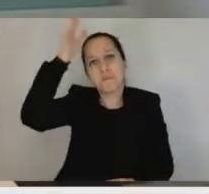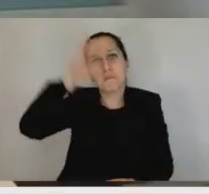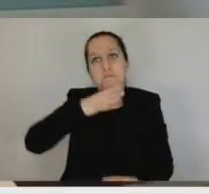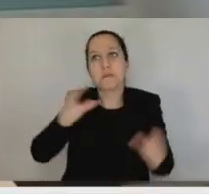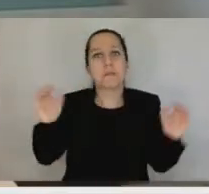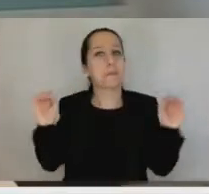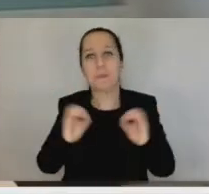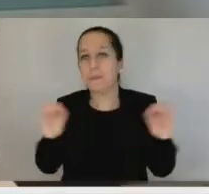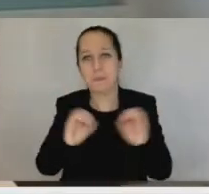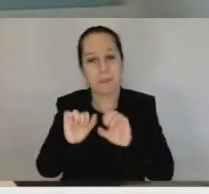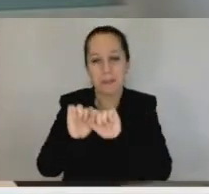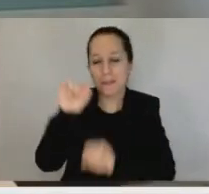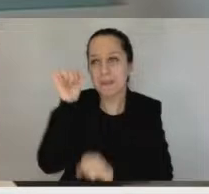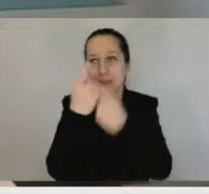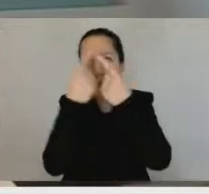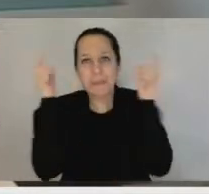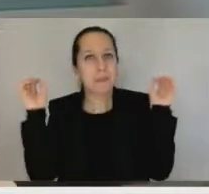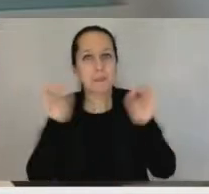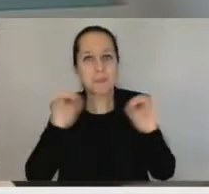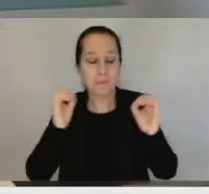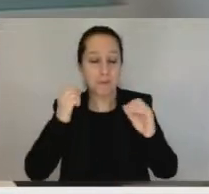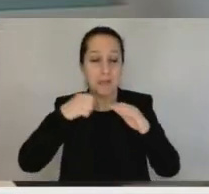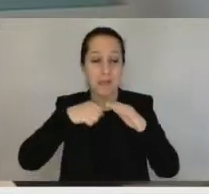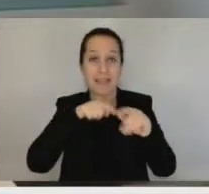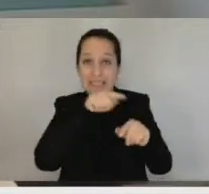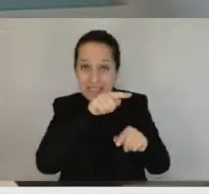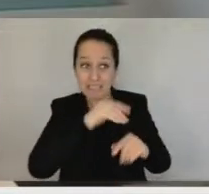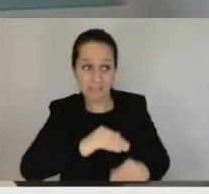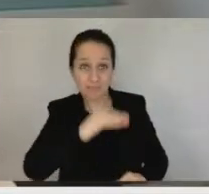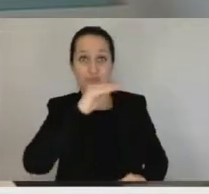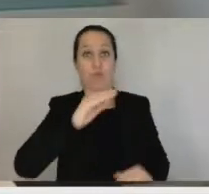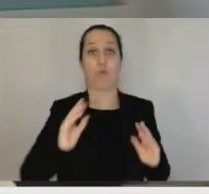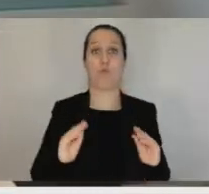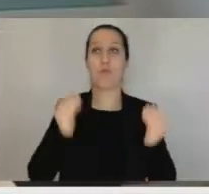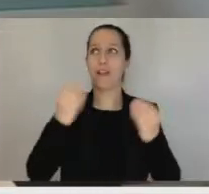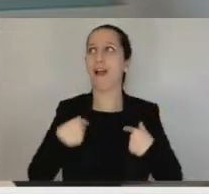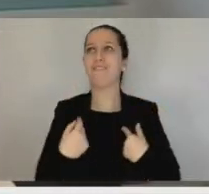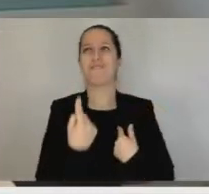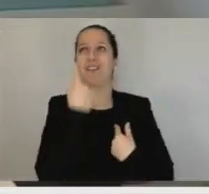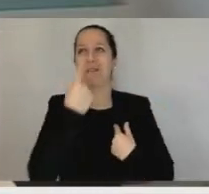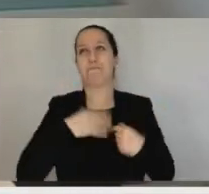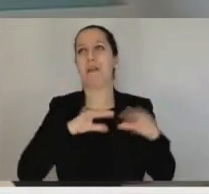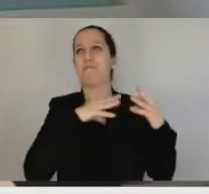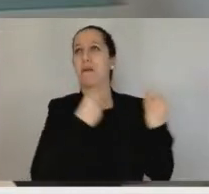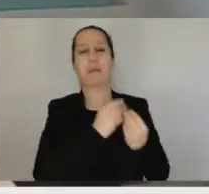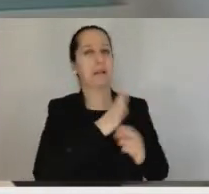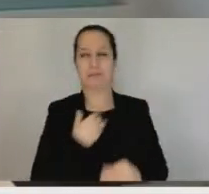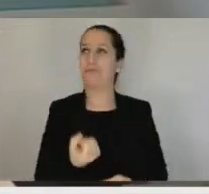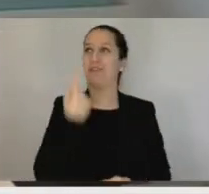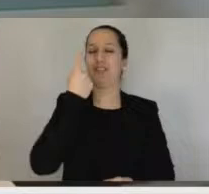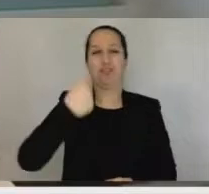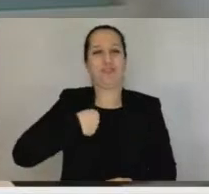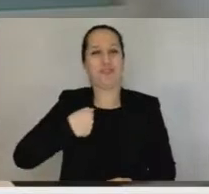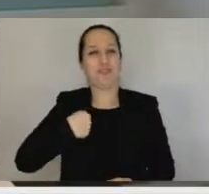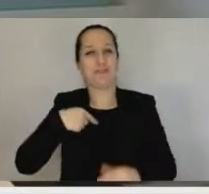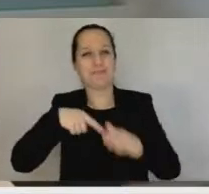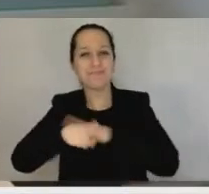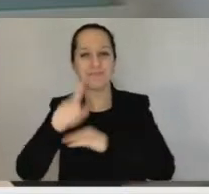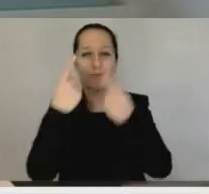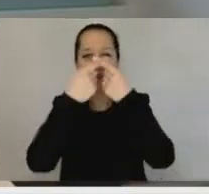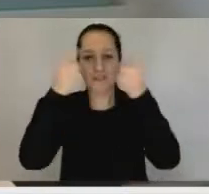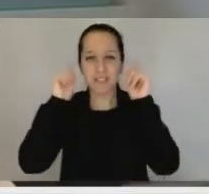That I'd like to think that Chile's pretty well developed social